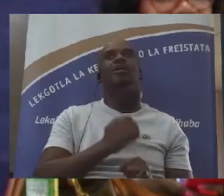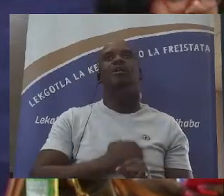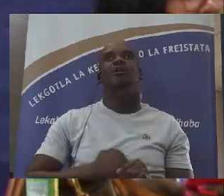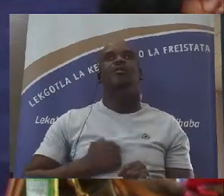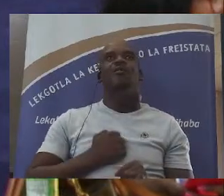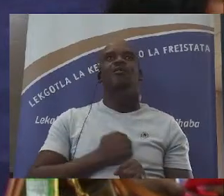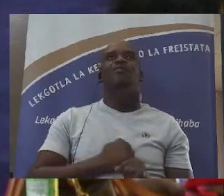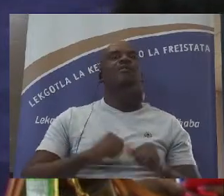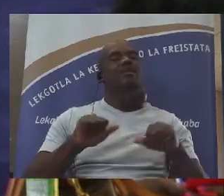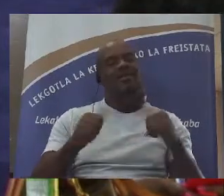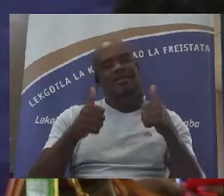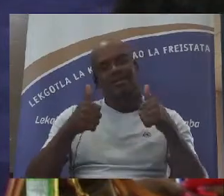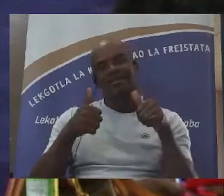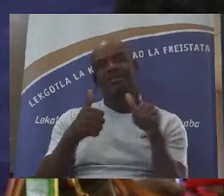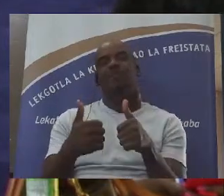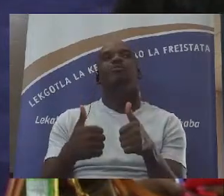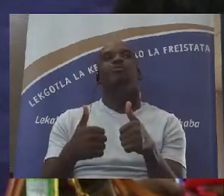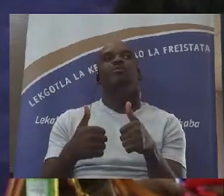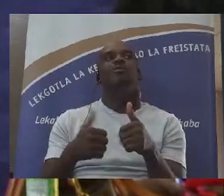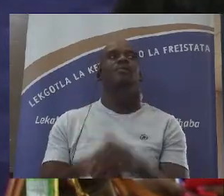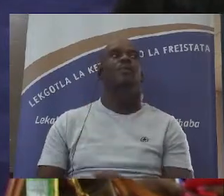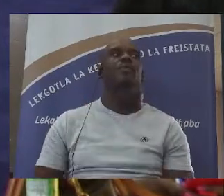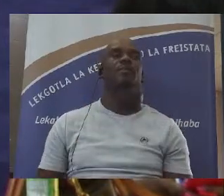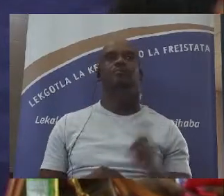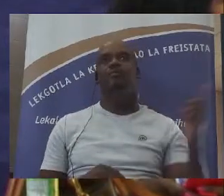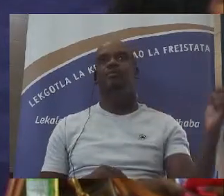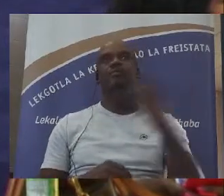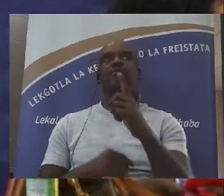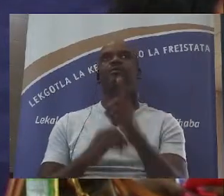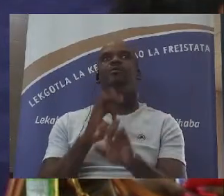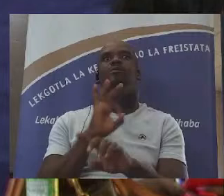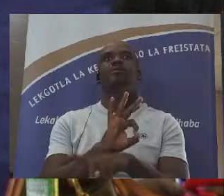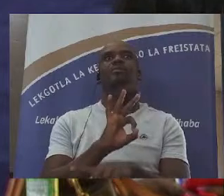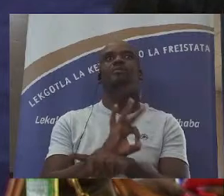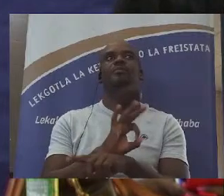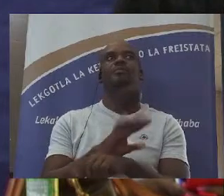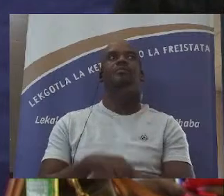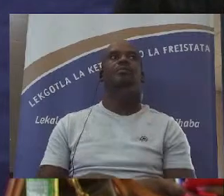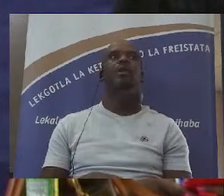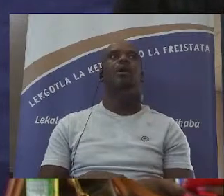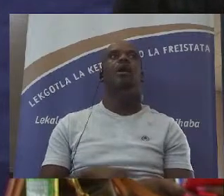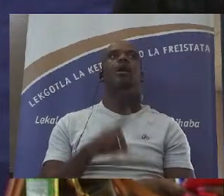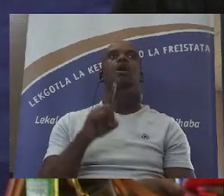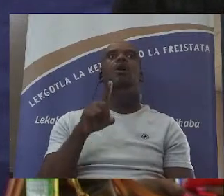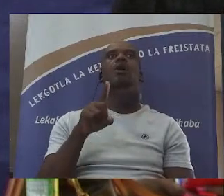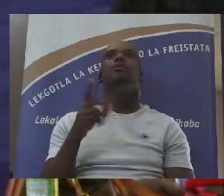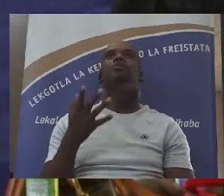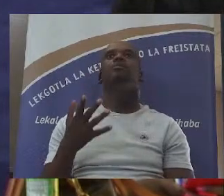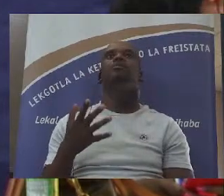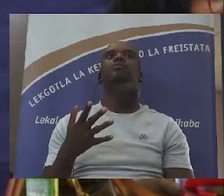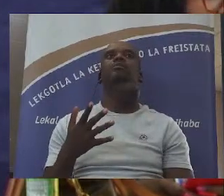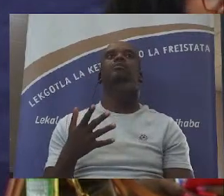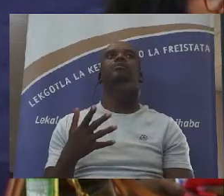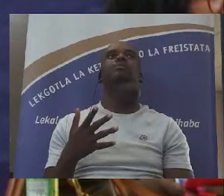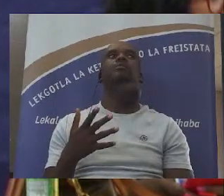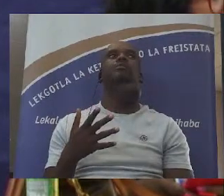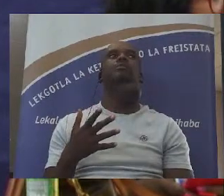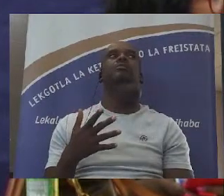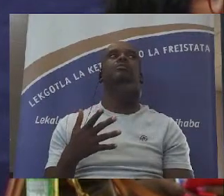I'm comfortable ka ena. Tlo ntate. E mong hape a batlang ho bua?